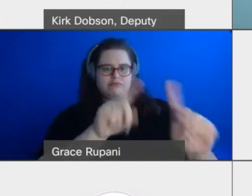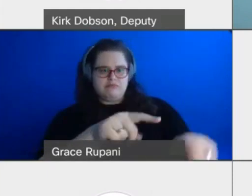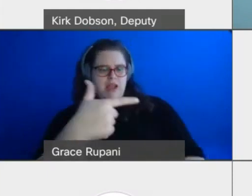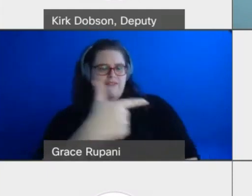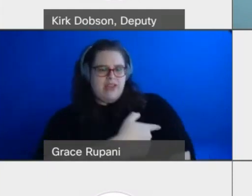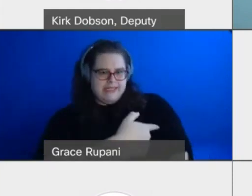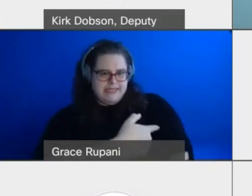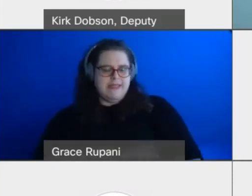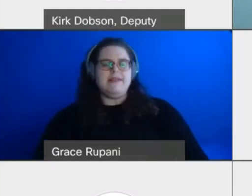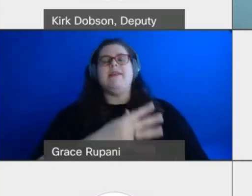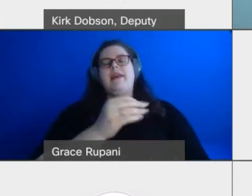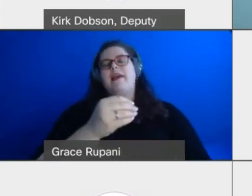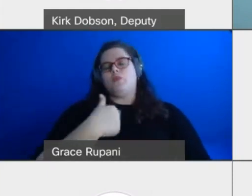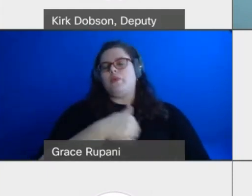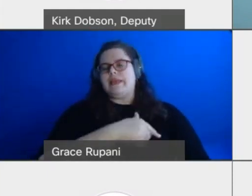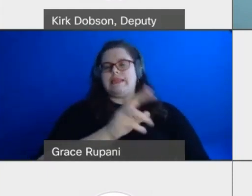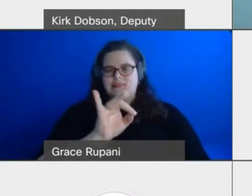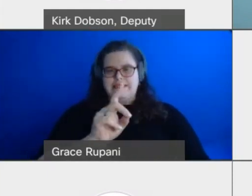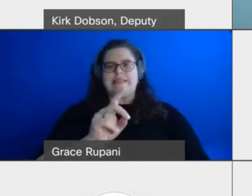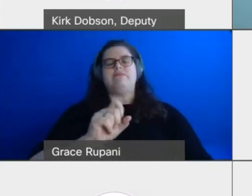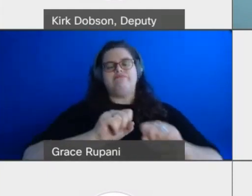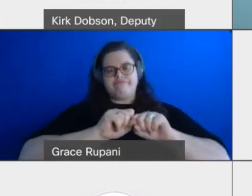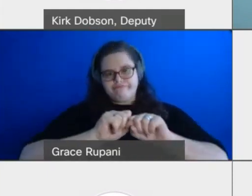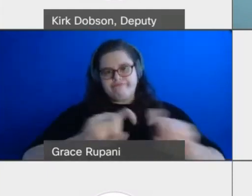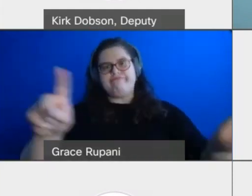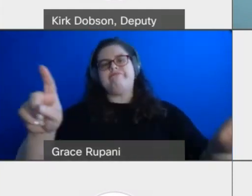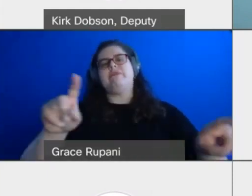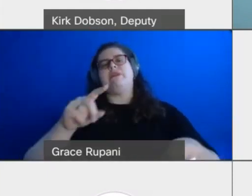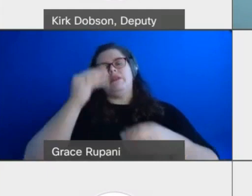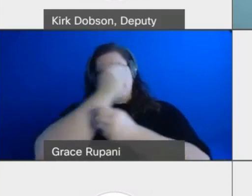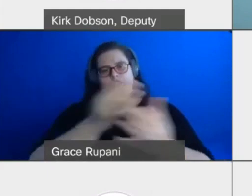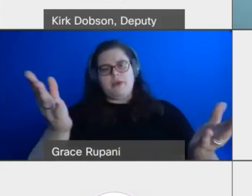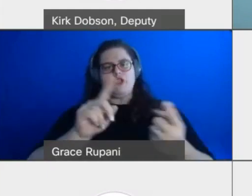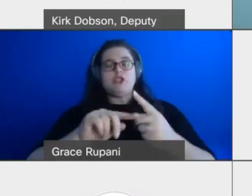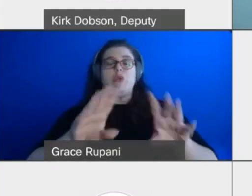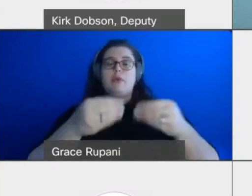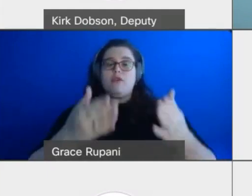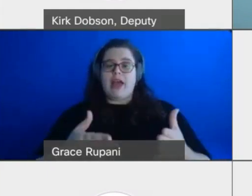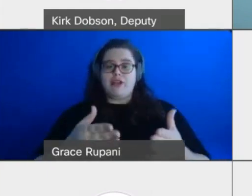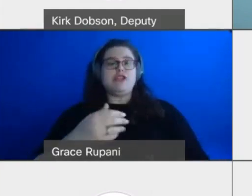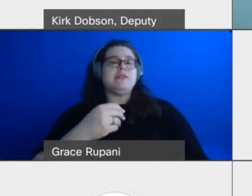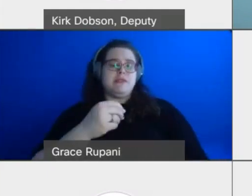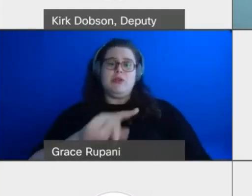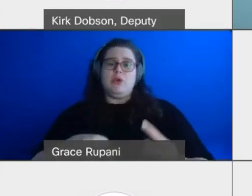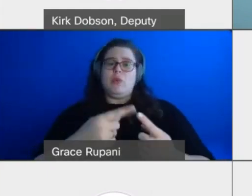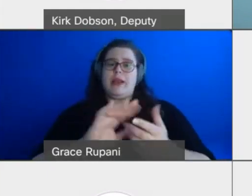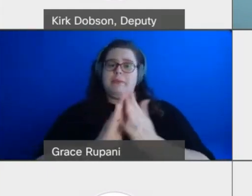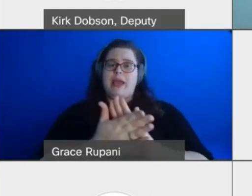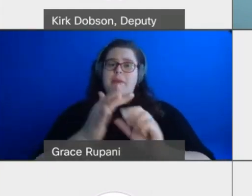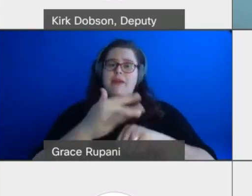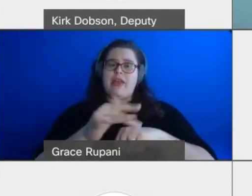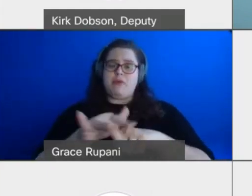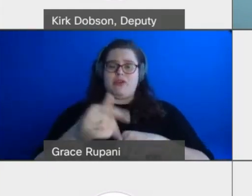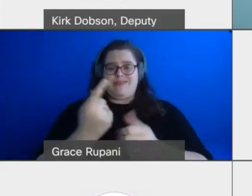all the providers on the Monday that it first became available to people 65 and older so that they could help people